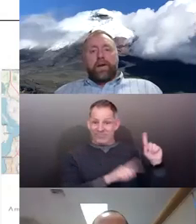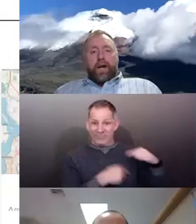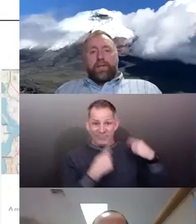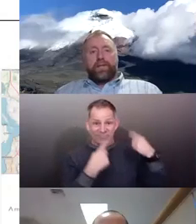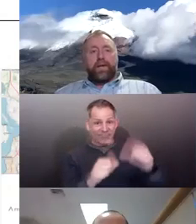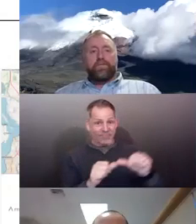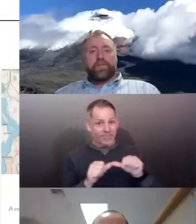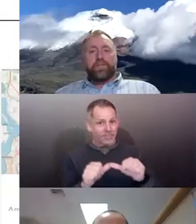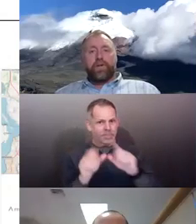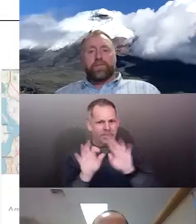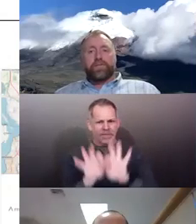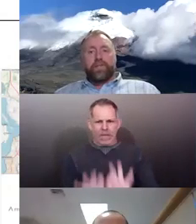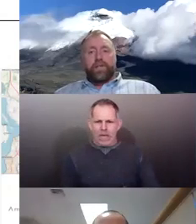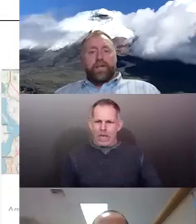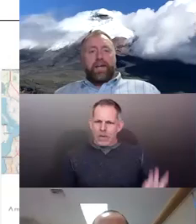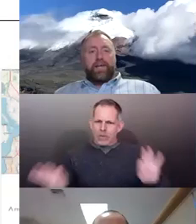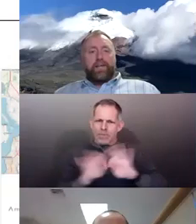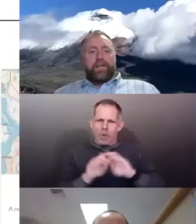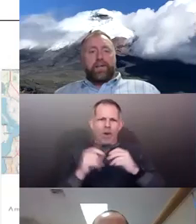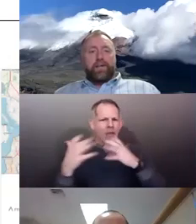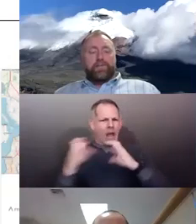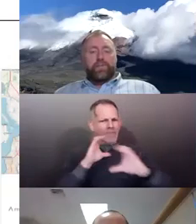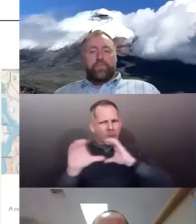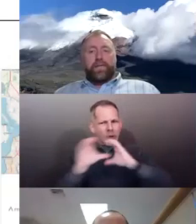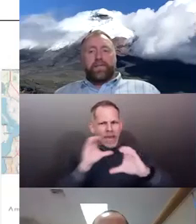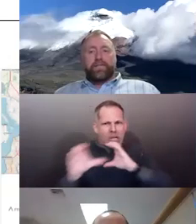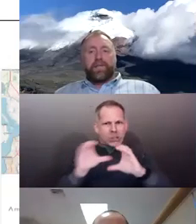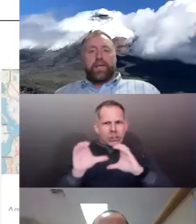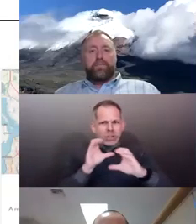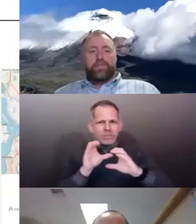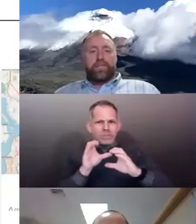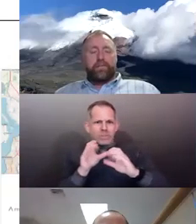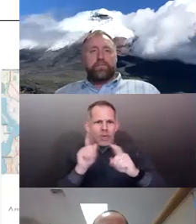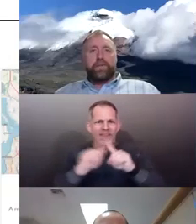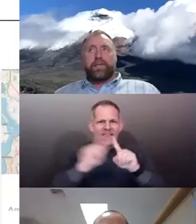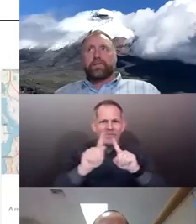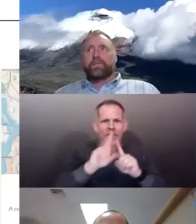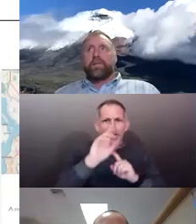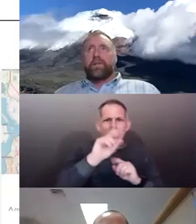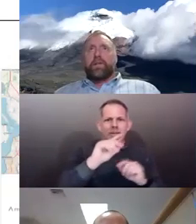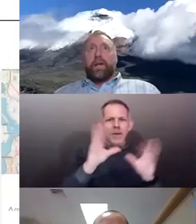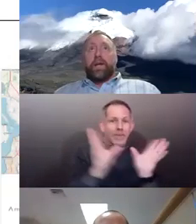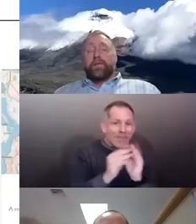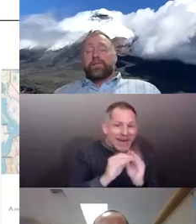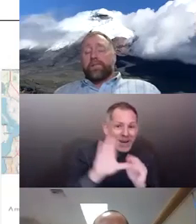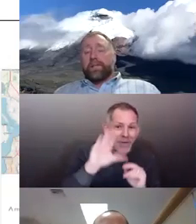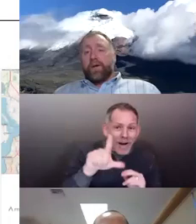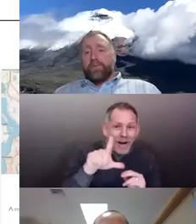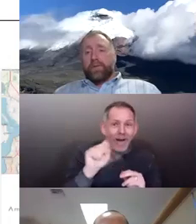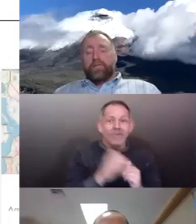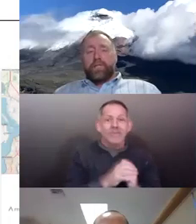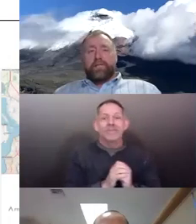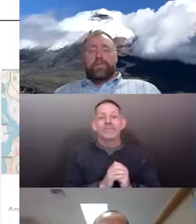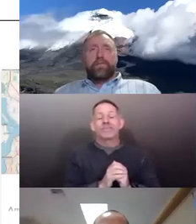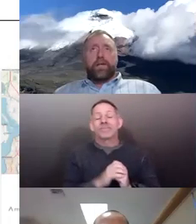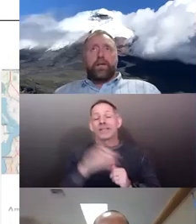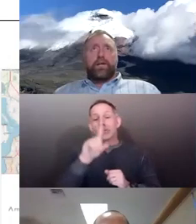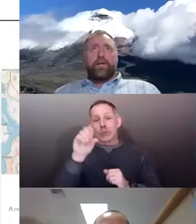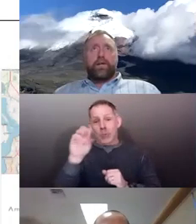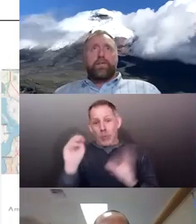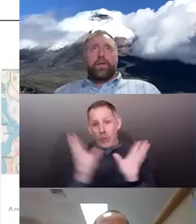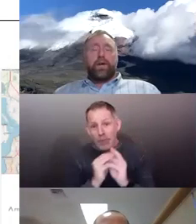think about how many conference calls and Zoom meetings and MS Teams meetings. And there's a thing called Blue